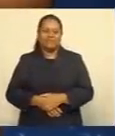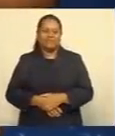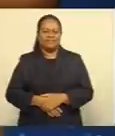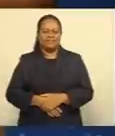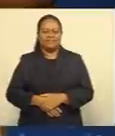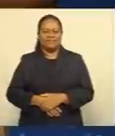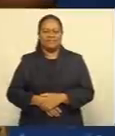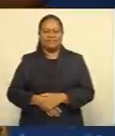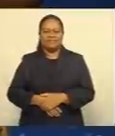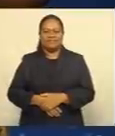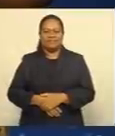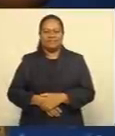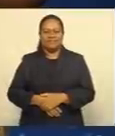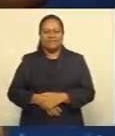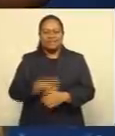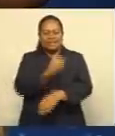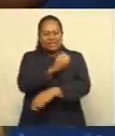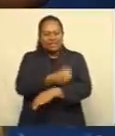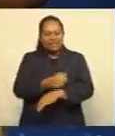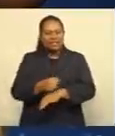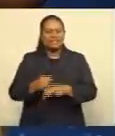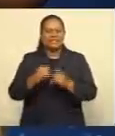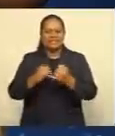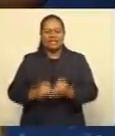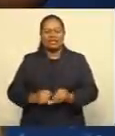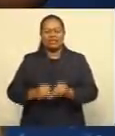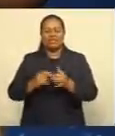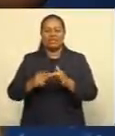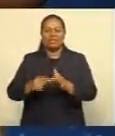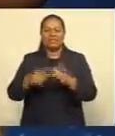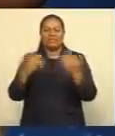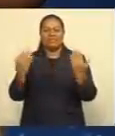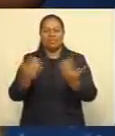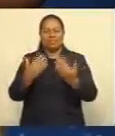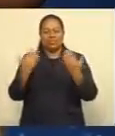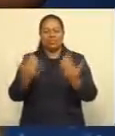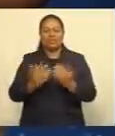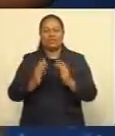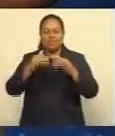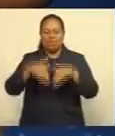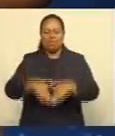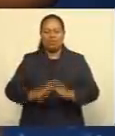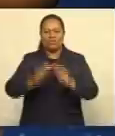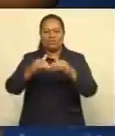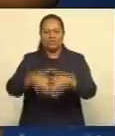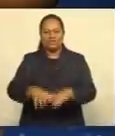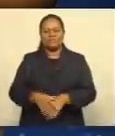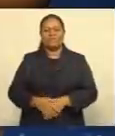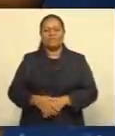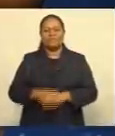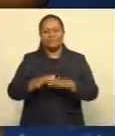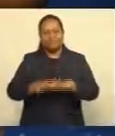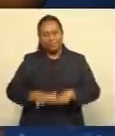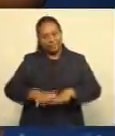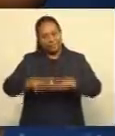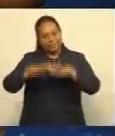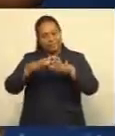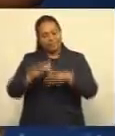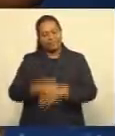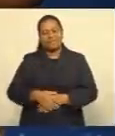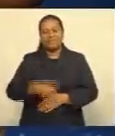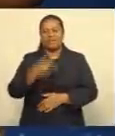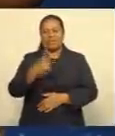At sea, southeast winds 15 to 20 knots, moderate to rough seas. Turning to the tides, high waters